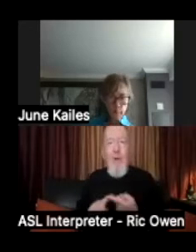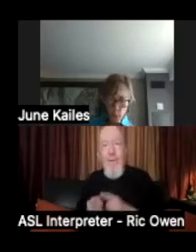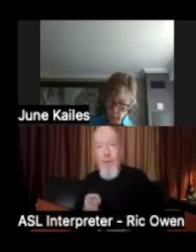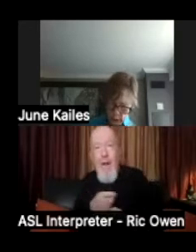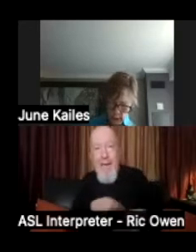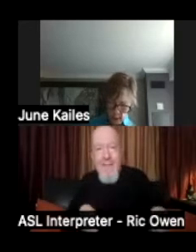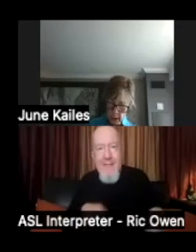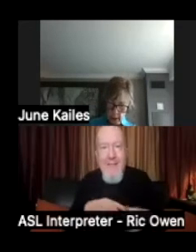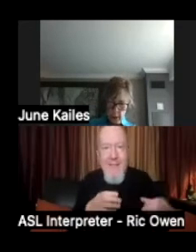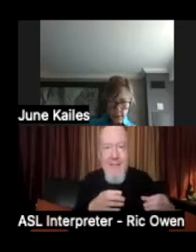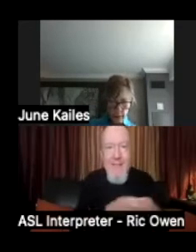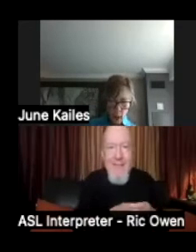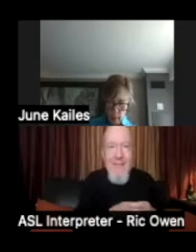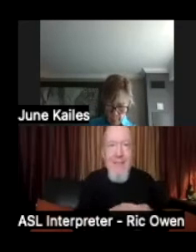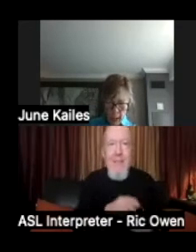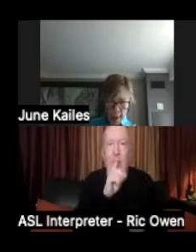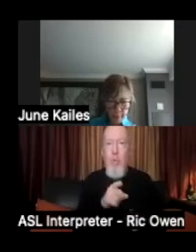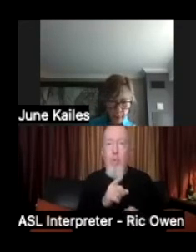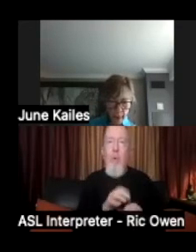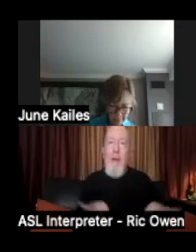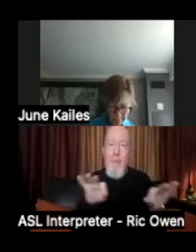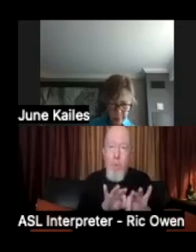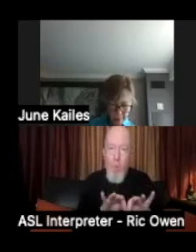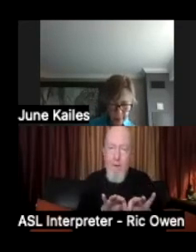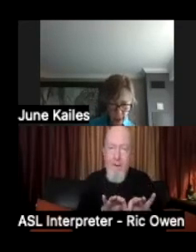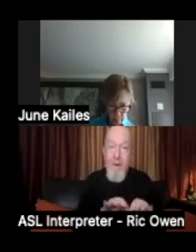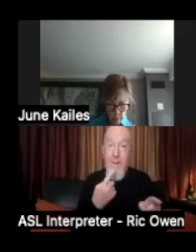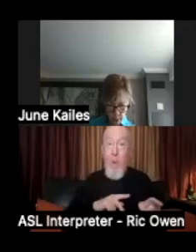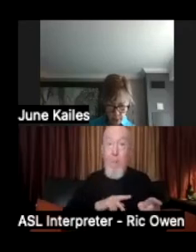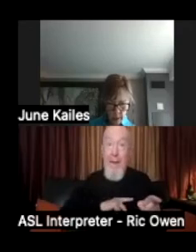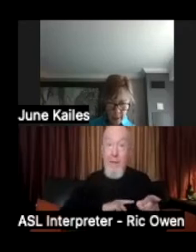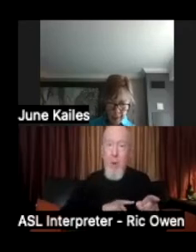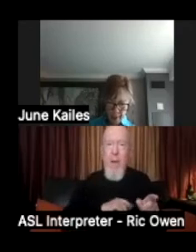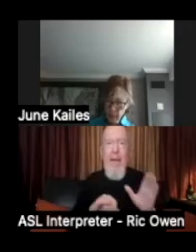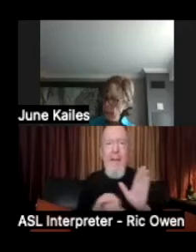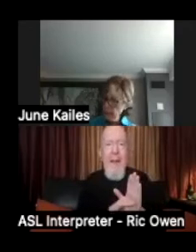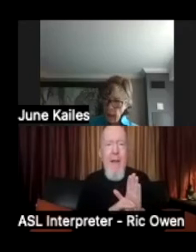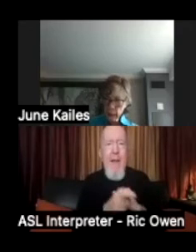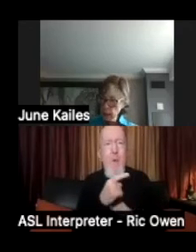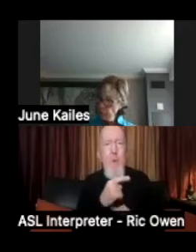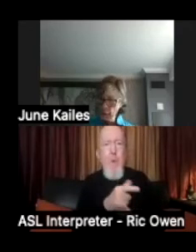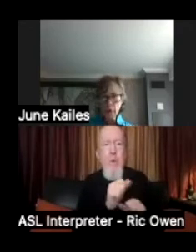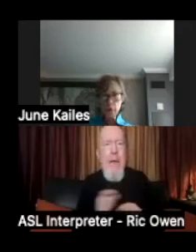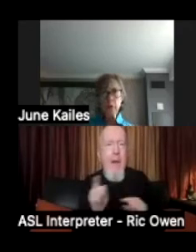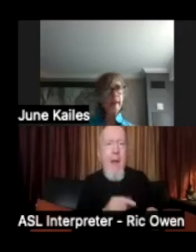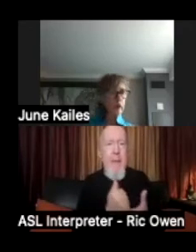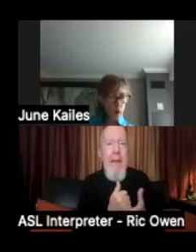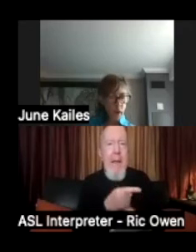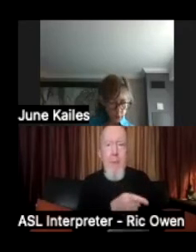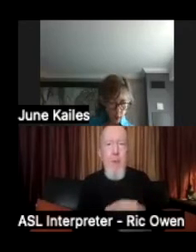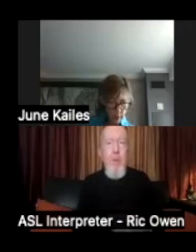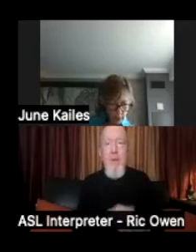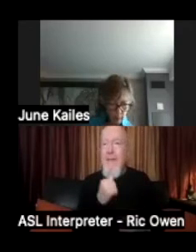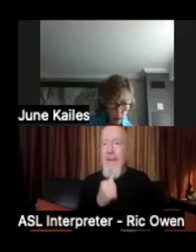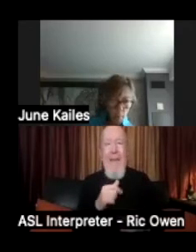really important to map their helpers, and not just people who live